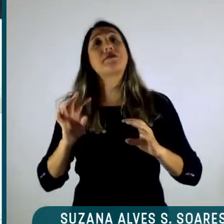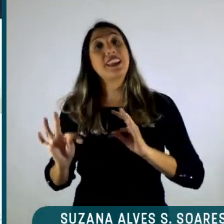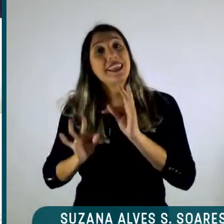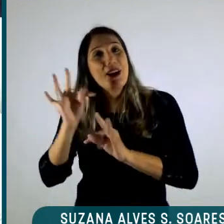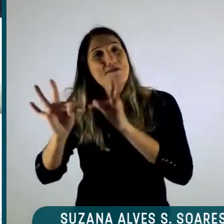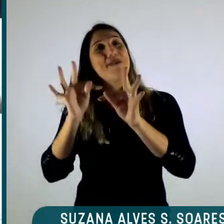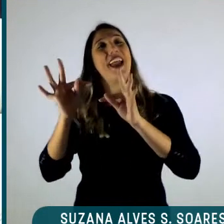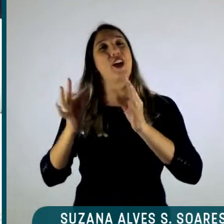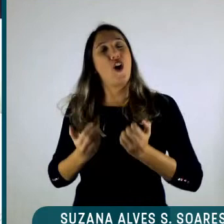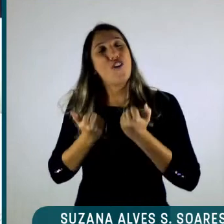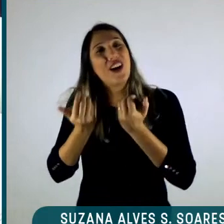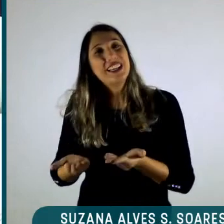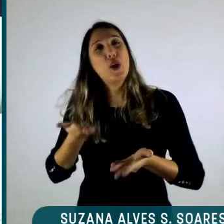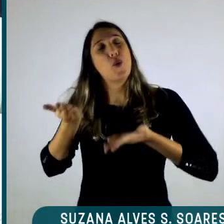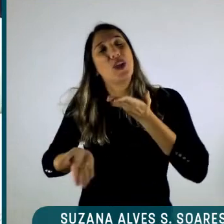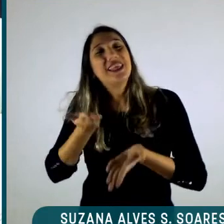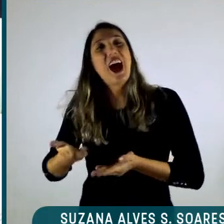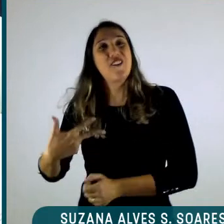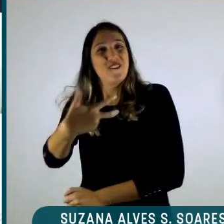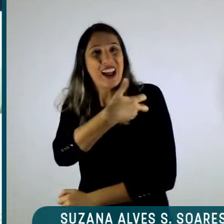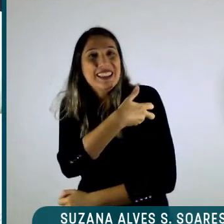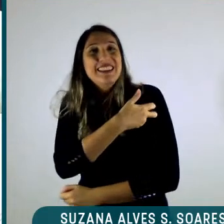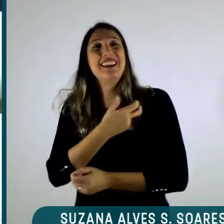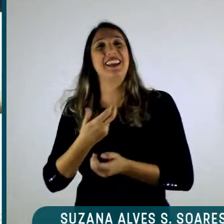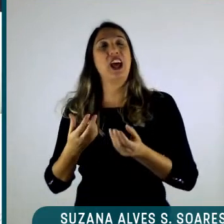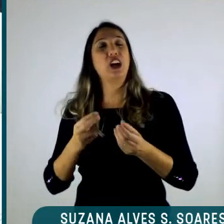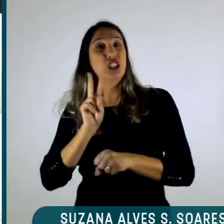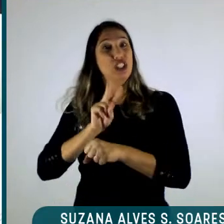technologies, possibilities, treatments,